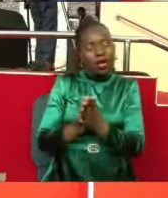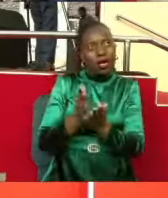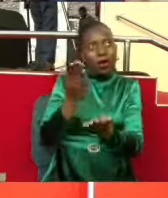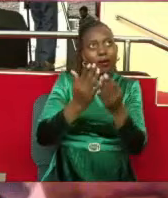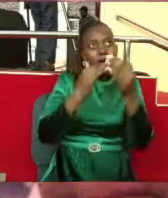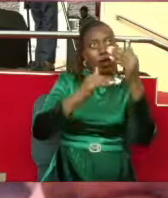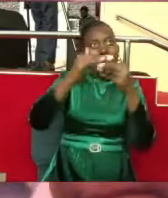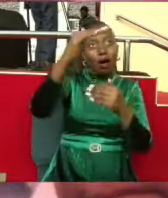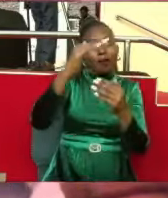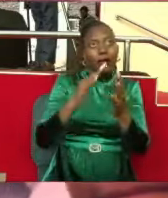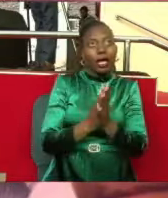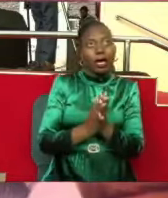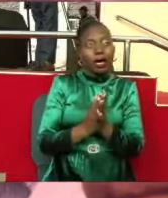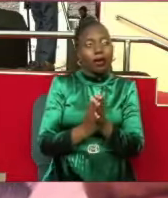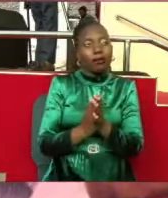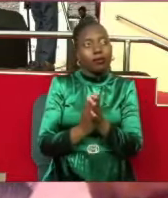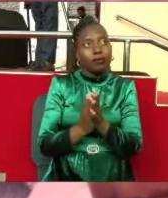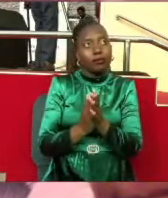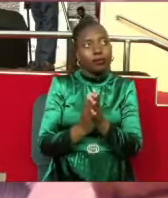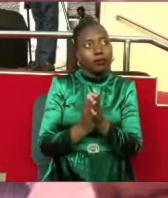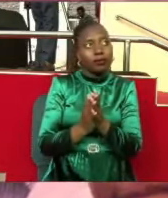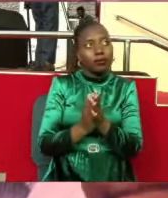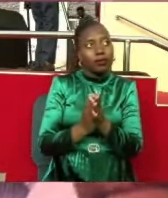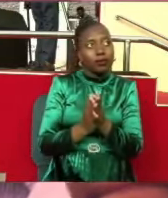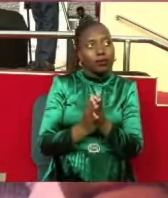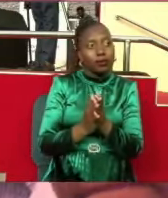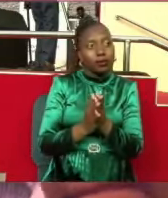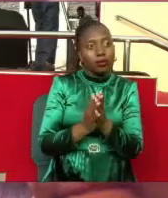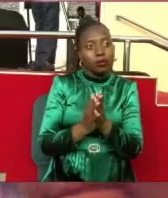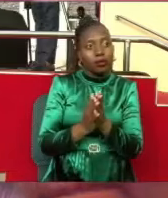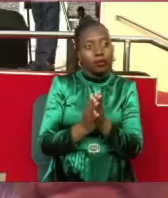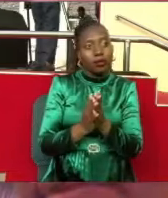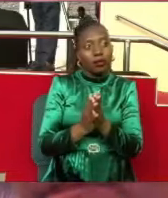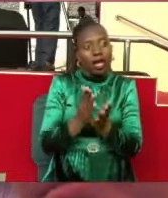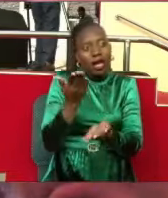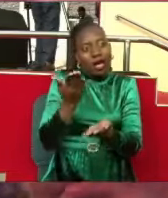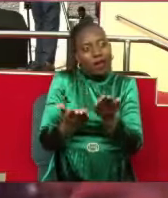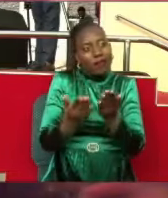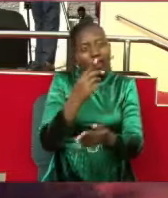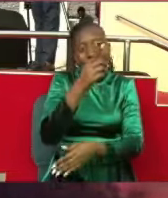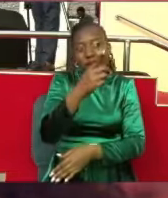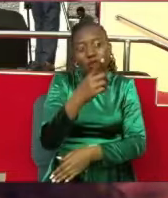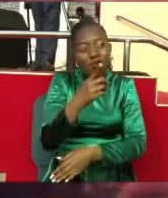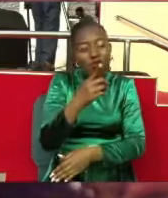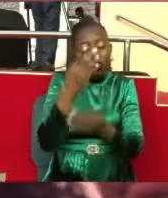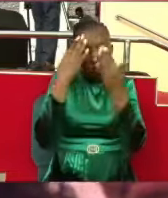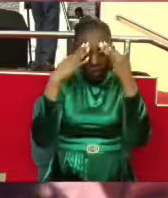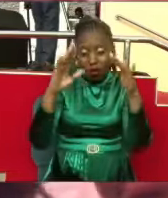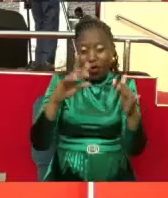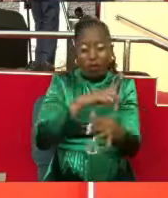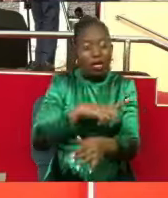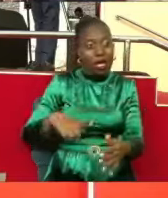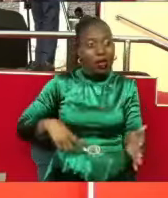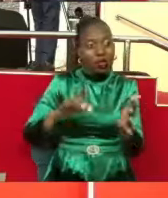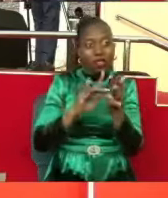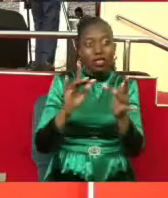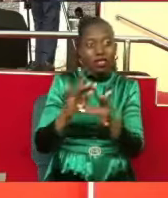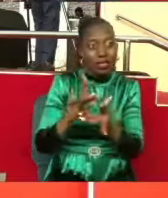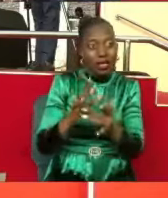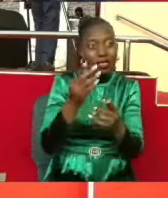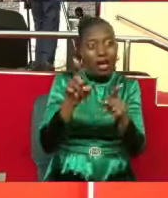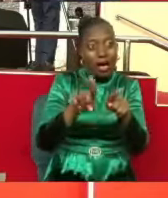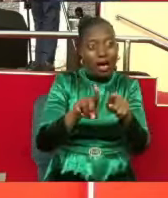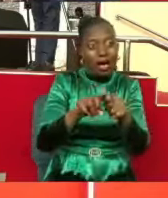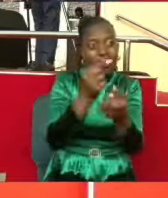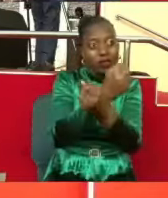the ground floor. Uko hapa. And maybe you do not know the Lord Jesus Christ as Savior. Na